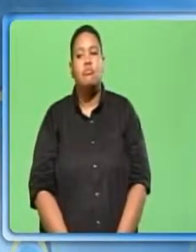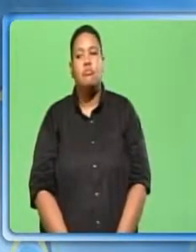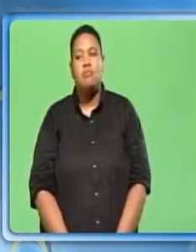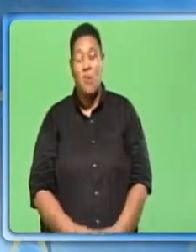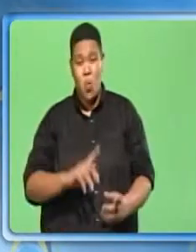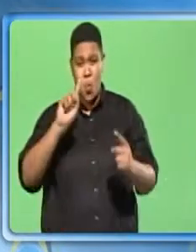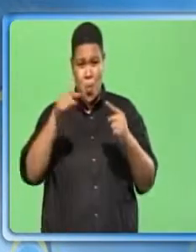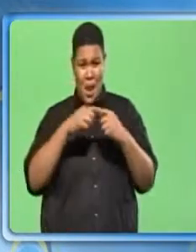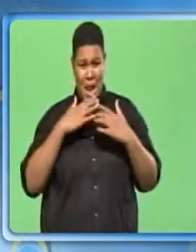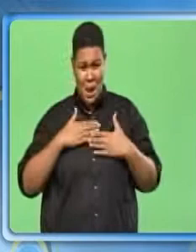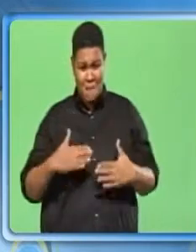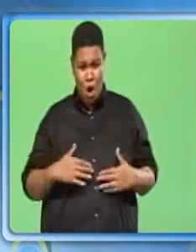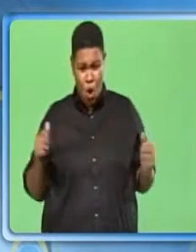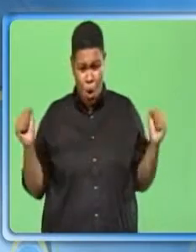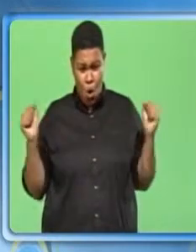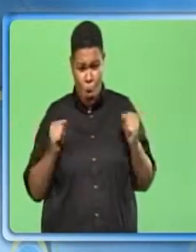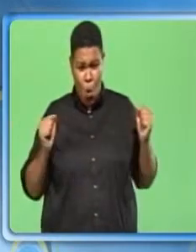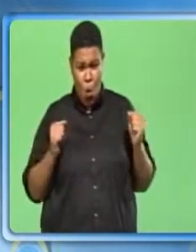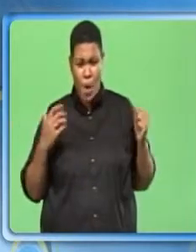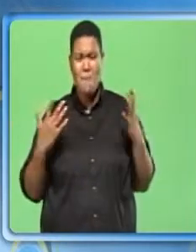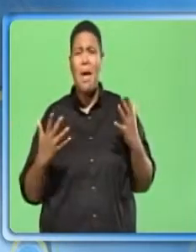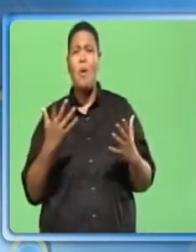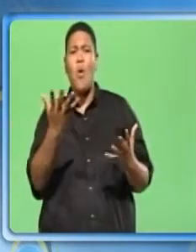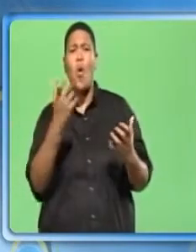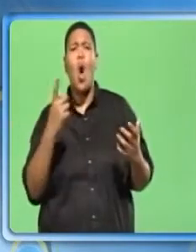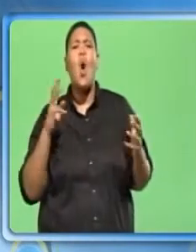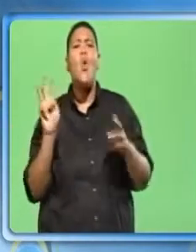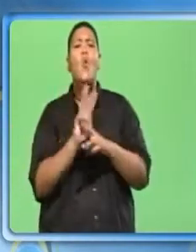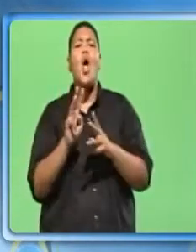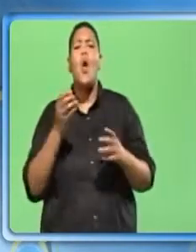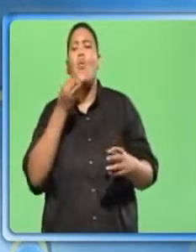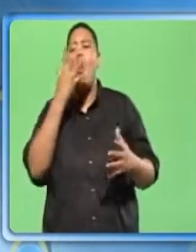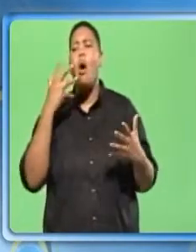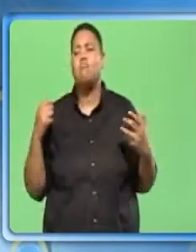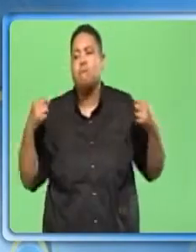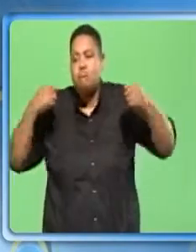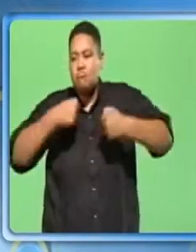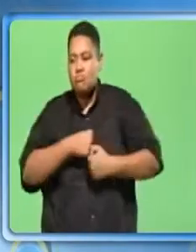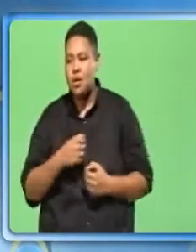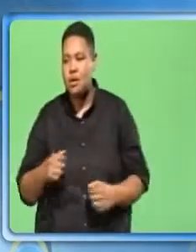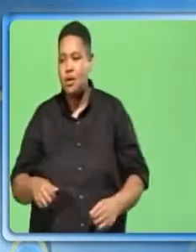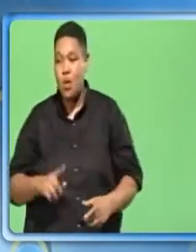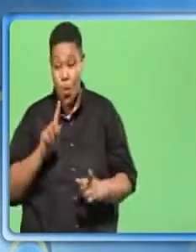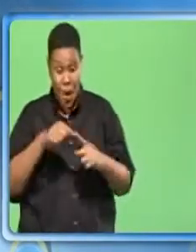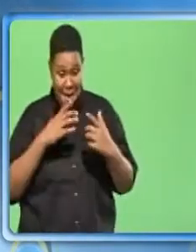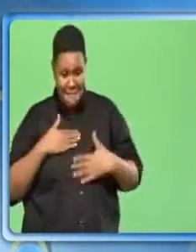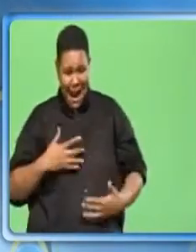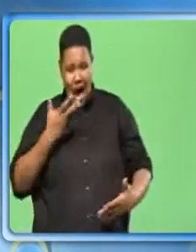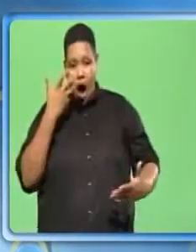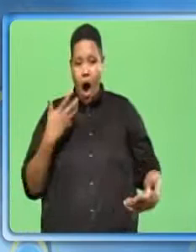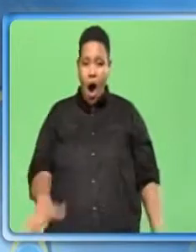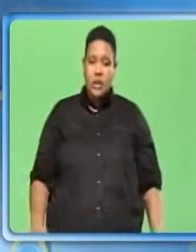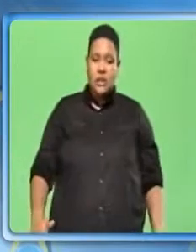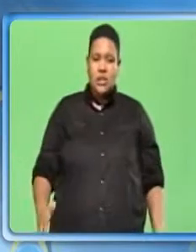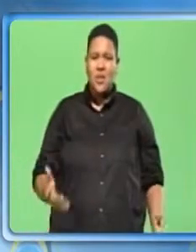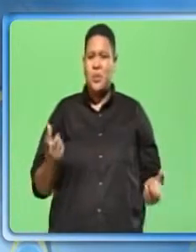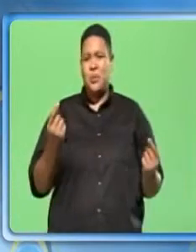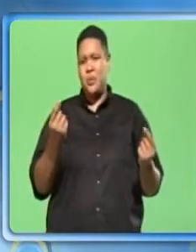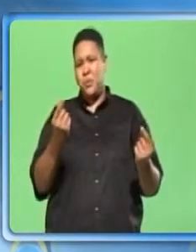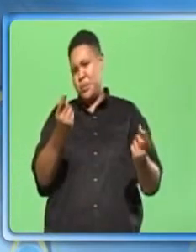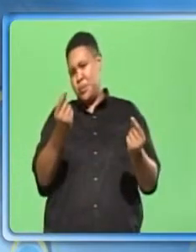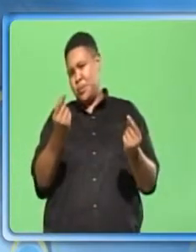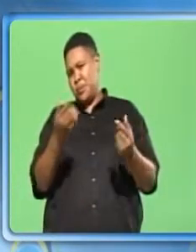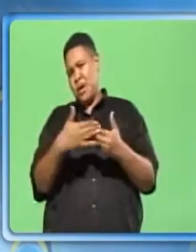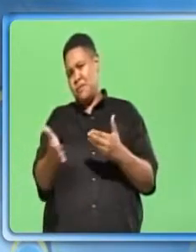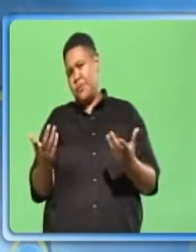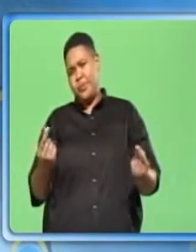When the body gets too cold, it may trigger you to wear warm clothing. When the body is too hot, what do you think will